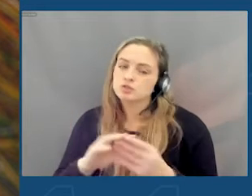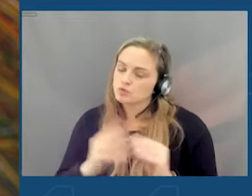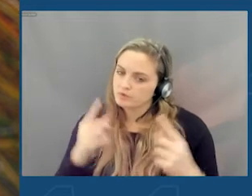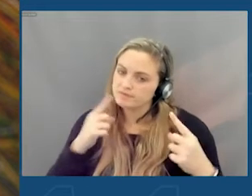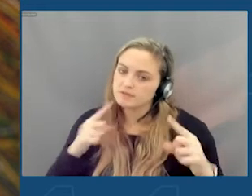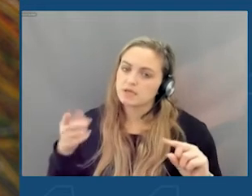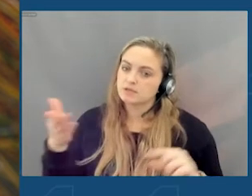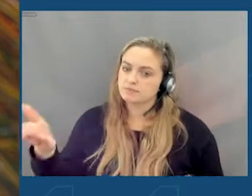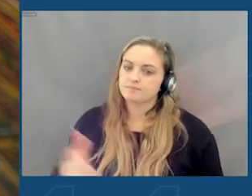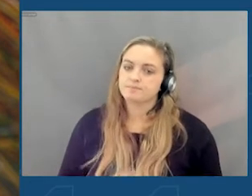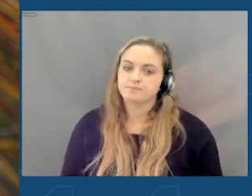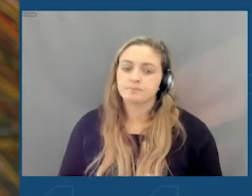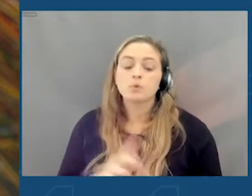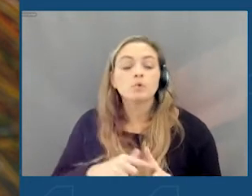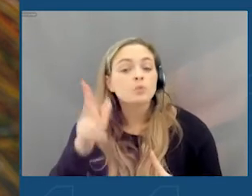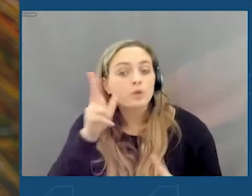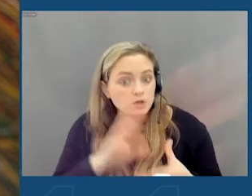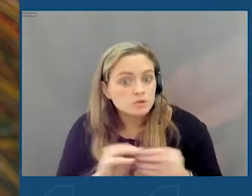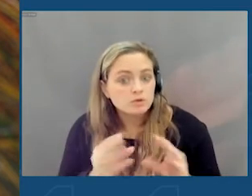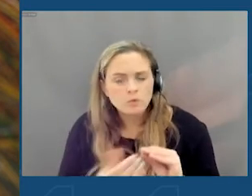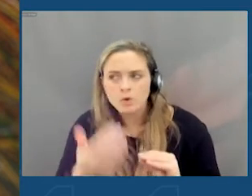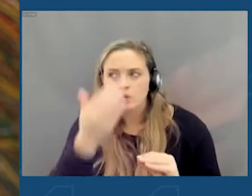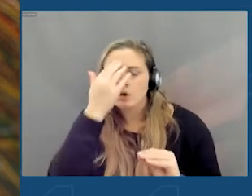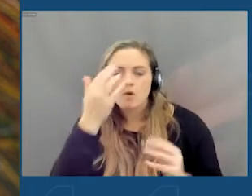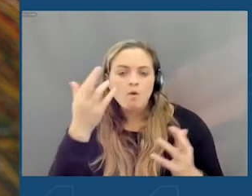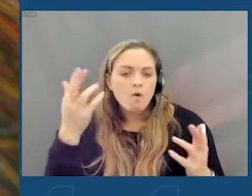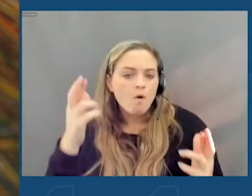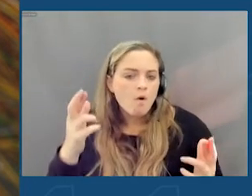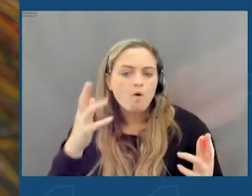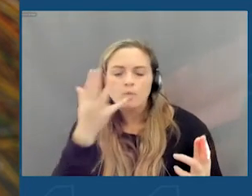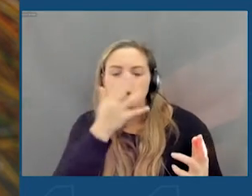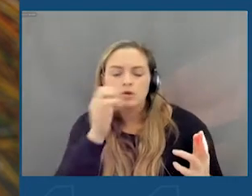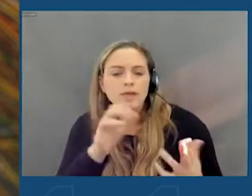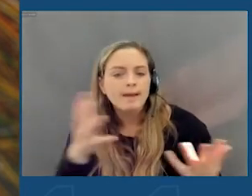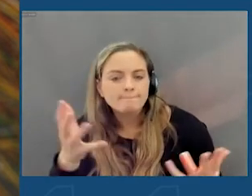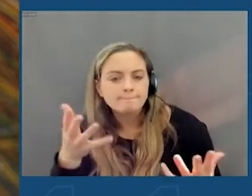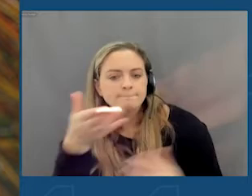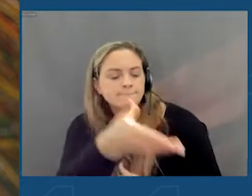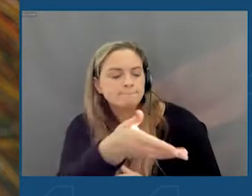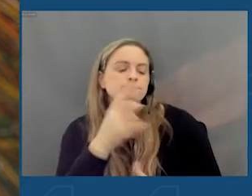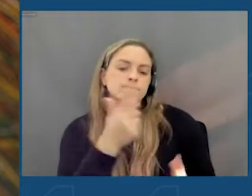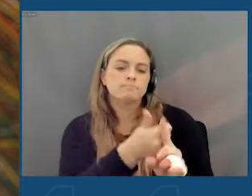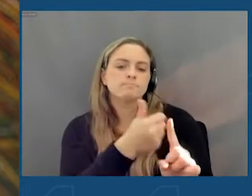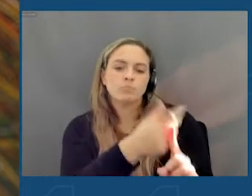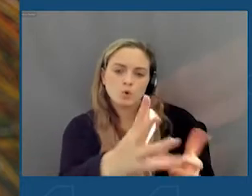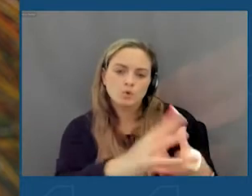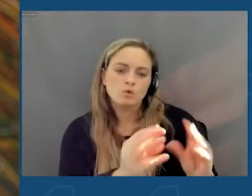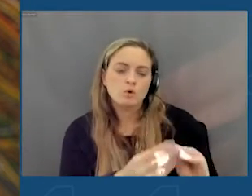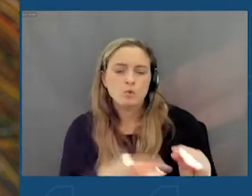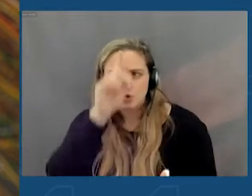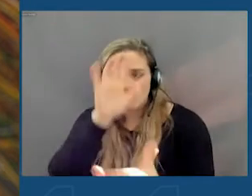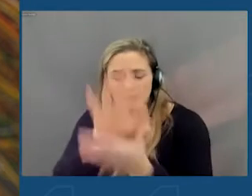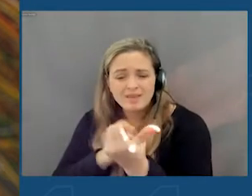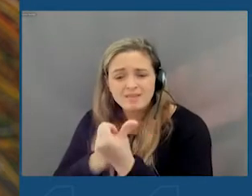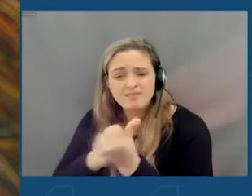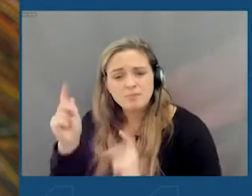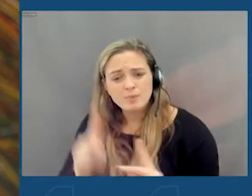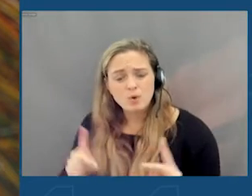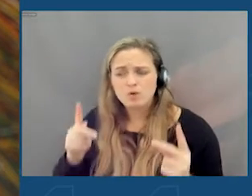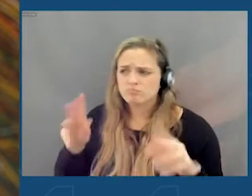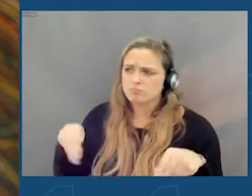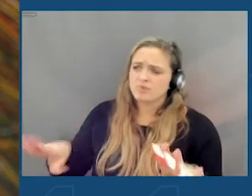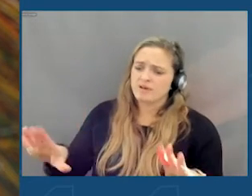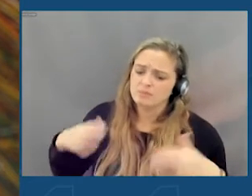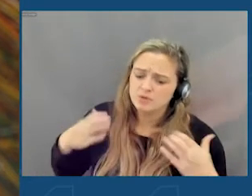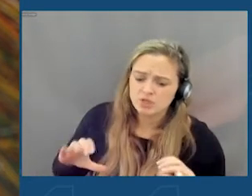success. When you hear her story, you'll know what hope is all about. When we believe in people and give them a chance, she's a model of what we're going to be